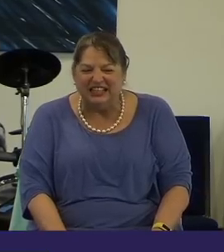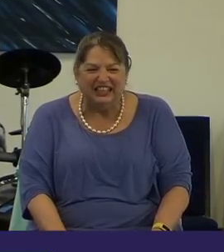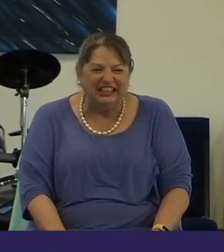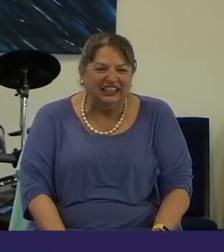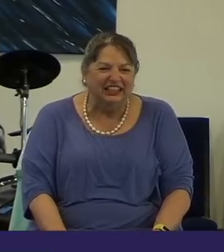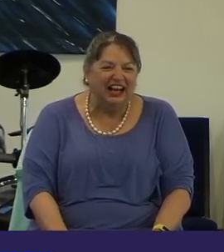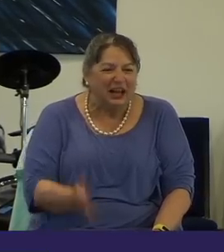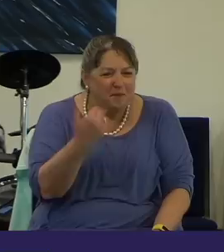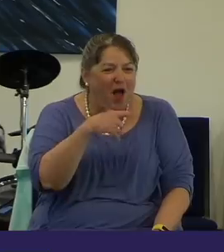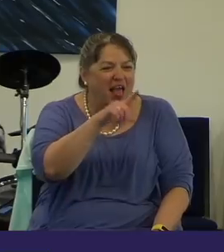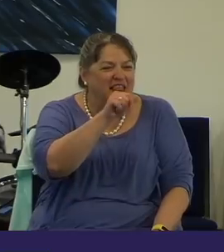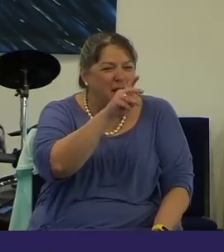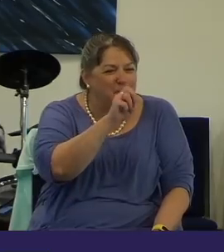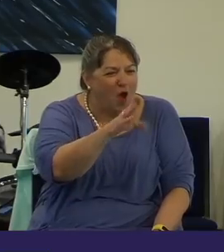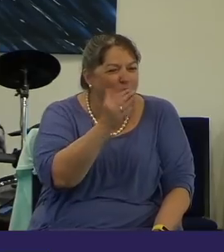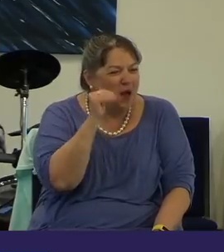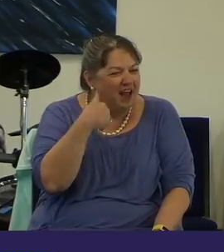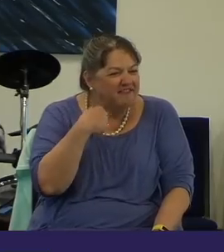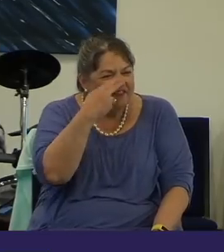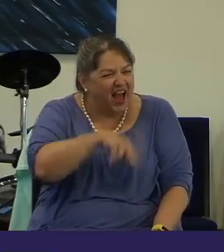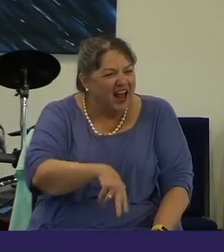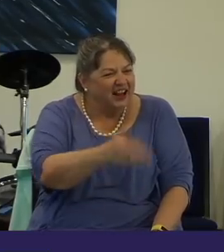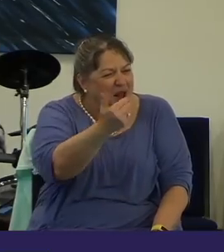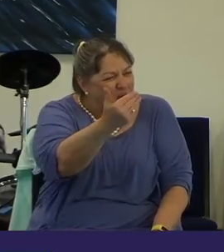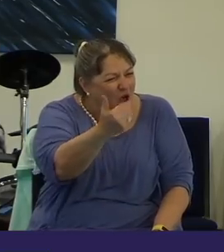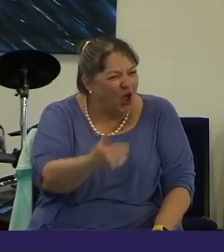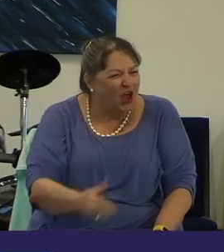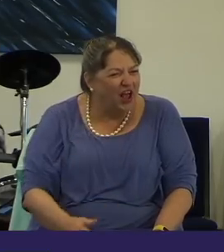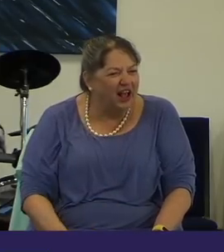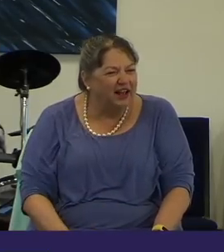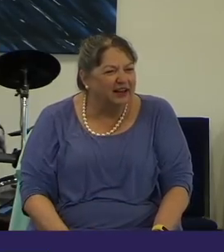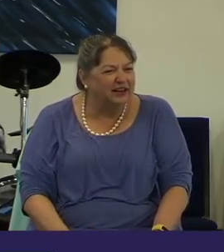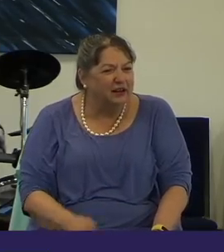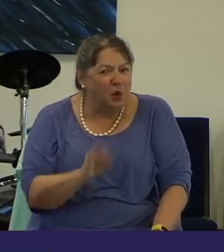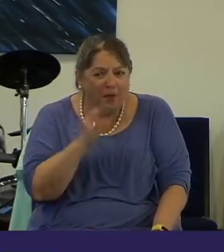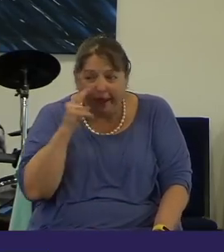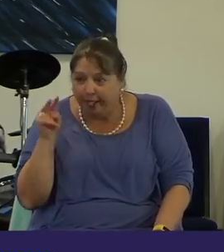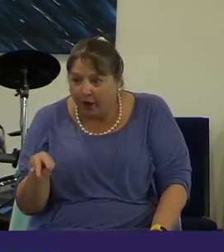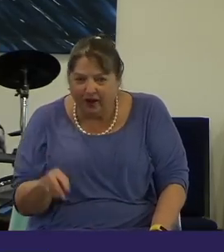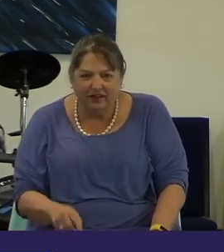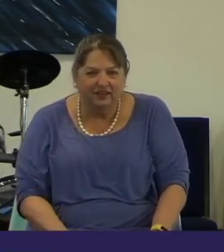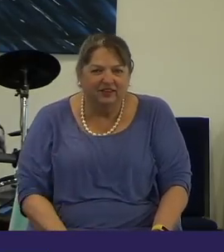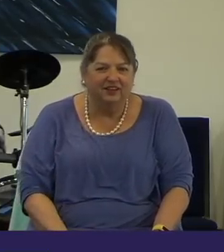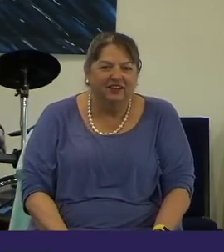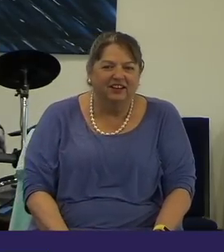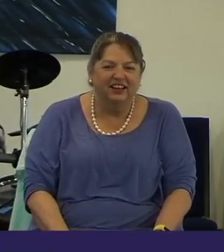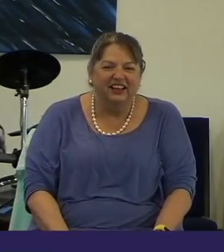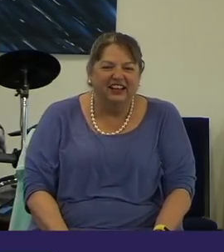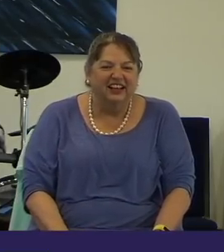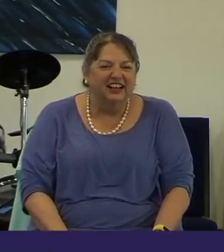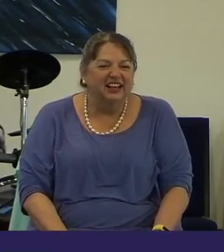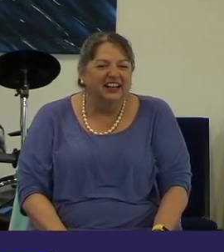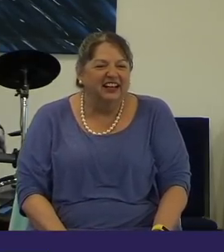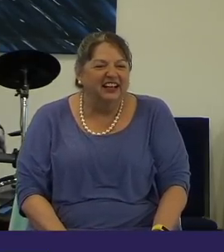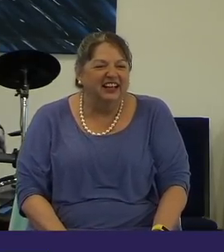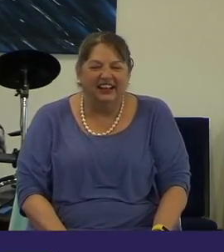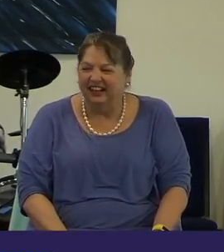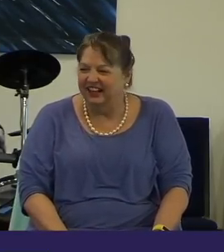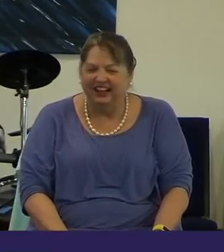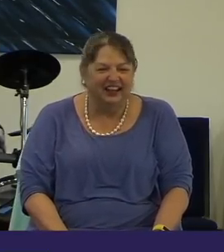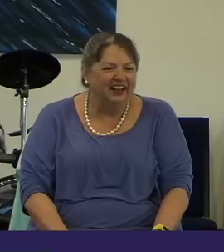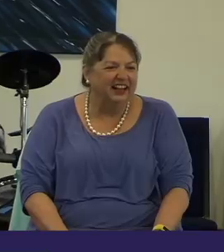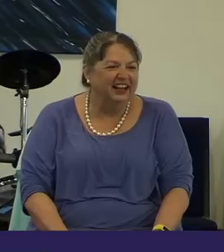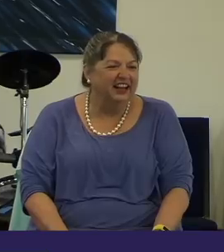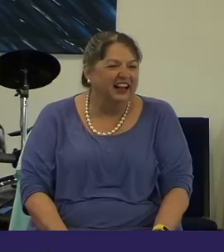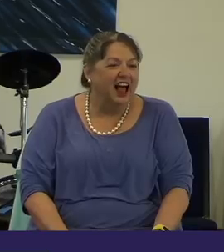on, Lamar, we're going to have fun. Nobody's going to be looking. Guaranteed. They won't look. Dad will come with you. How's